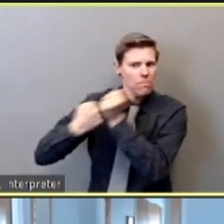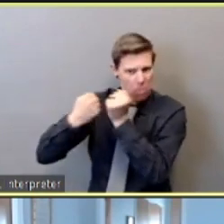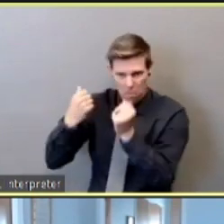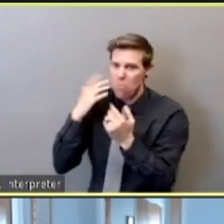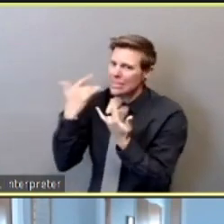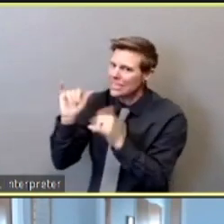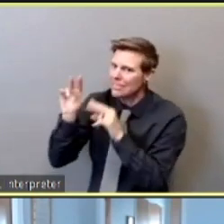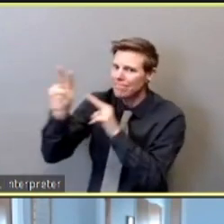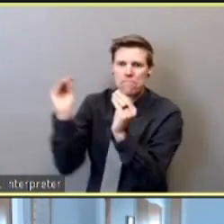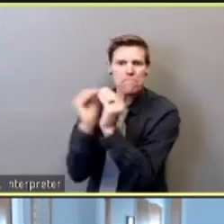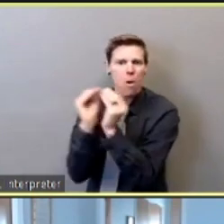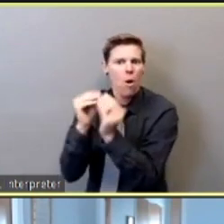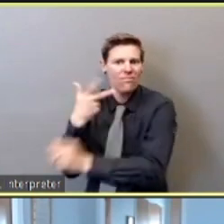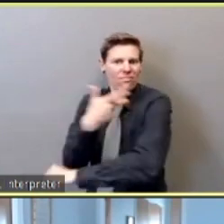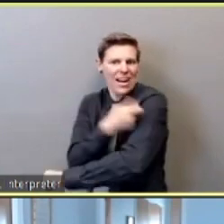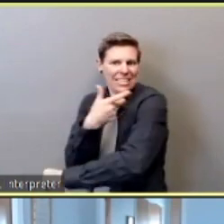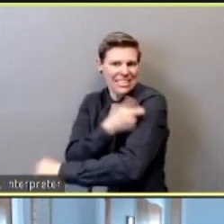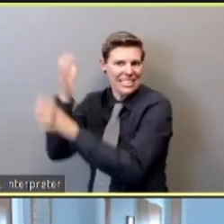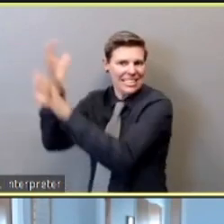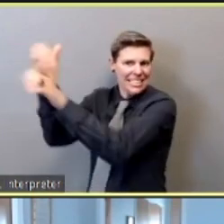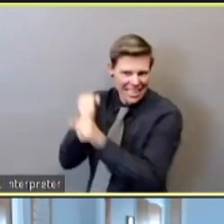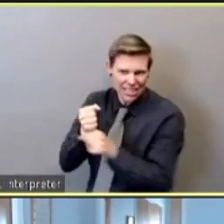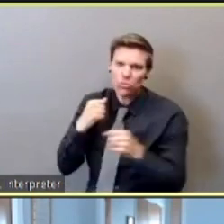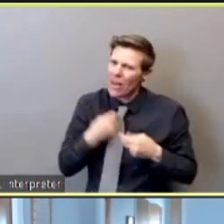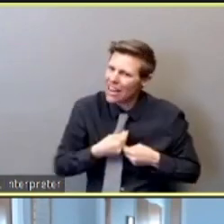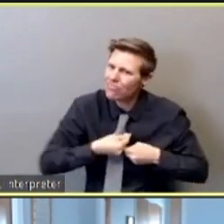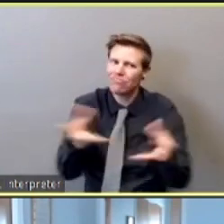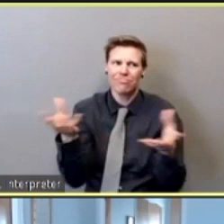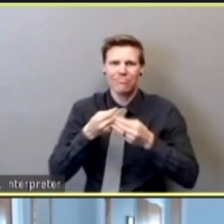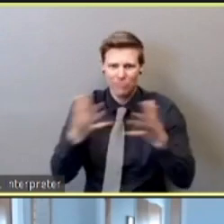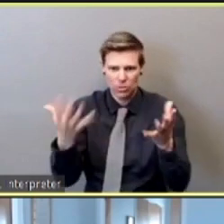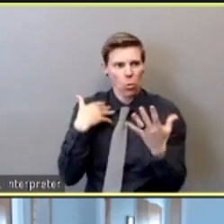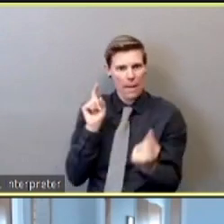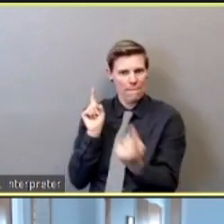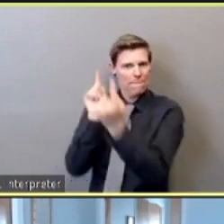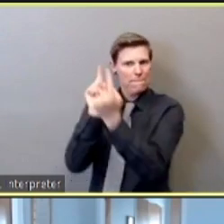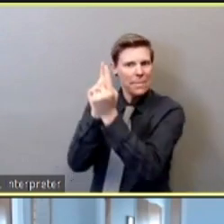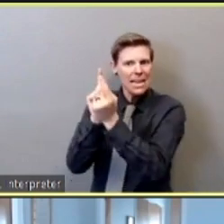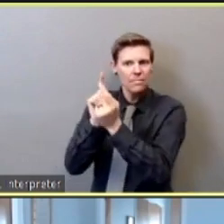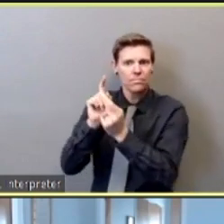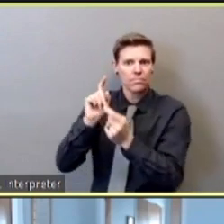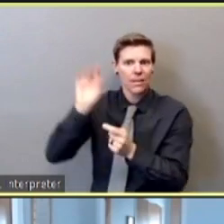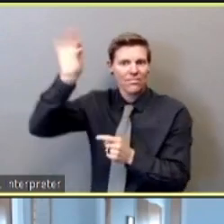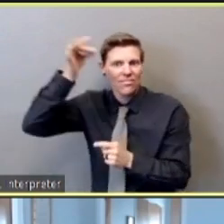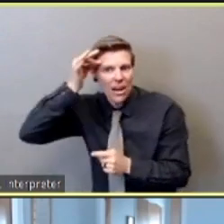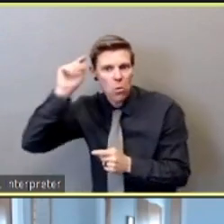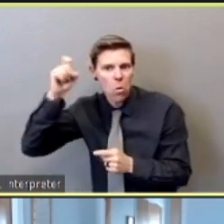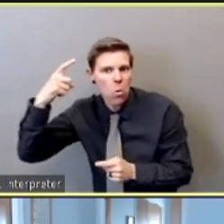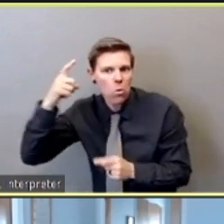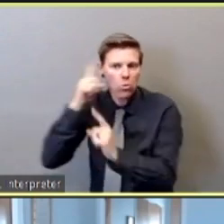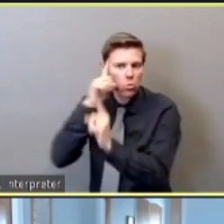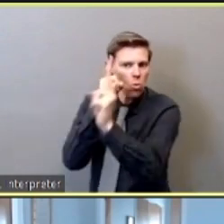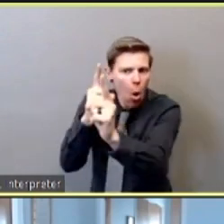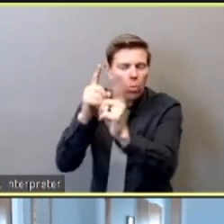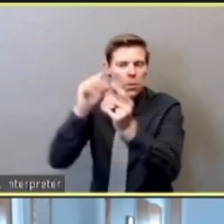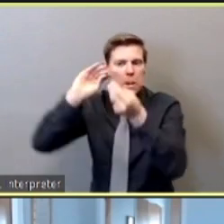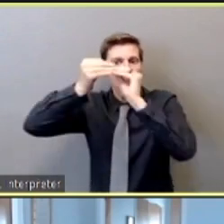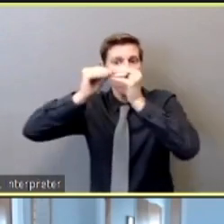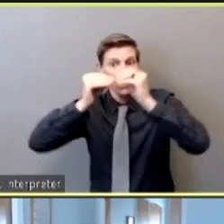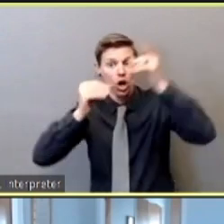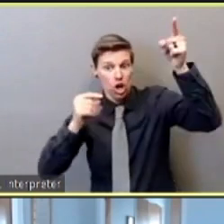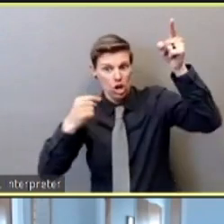supply in meeting the goals of the directive. New Mexico, having largely aligned with the CDC